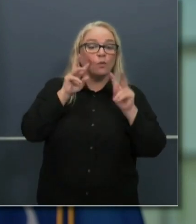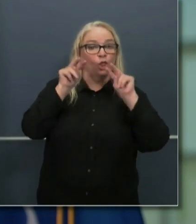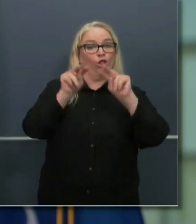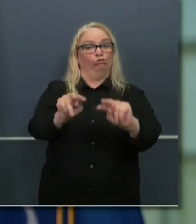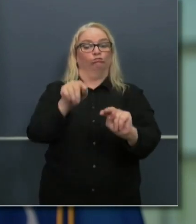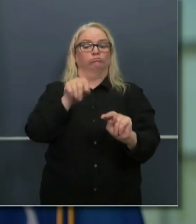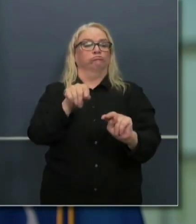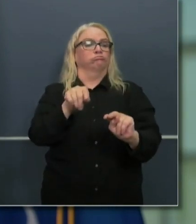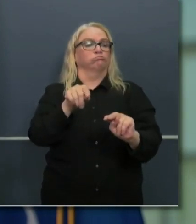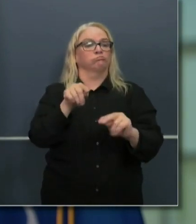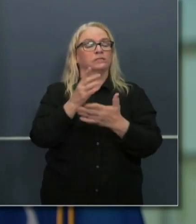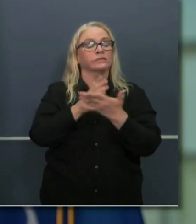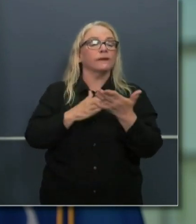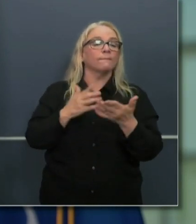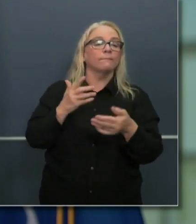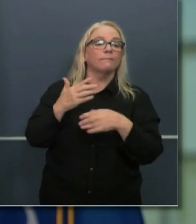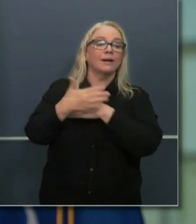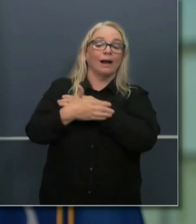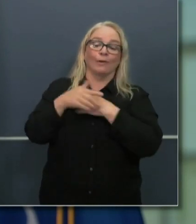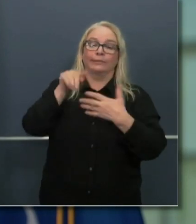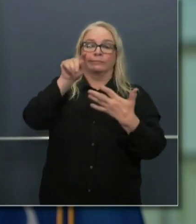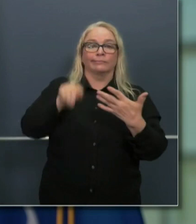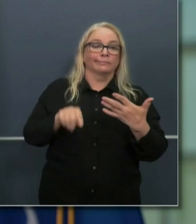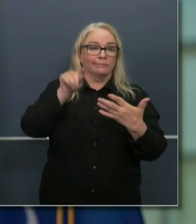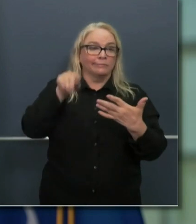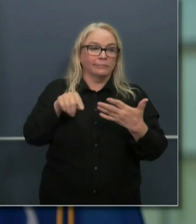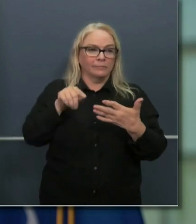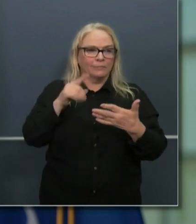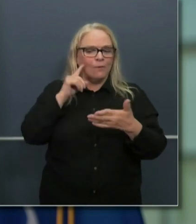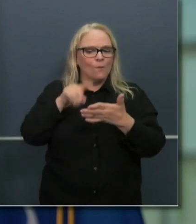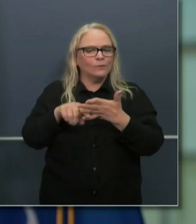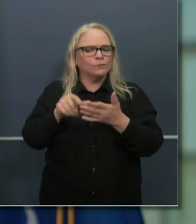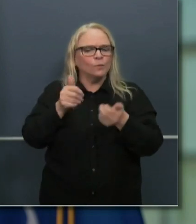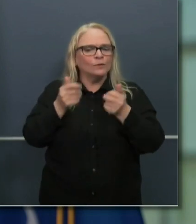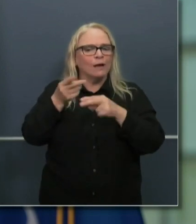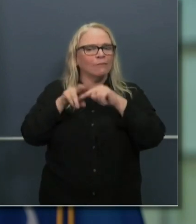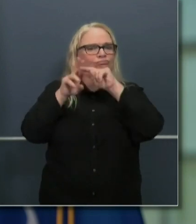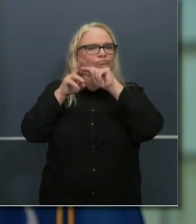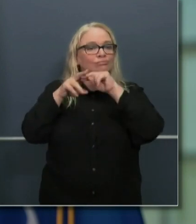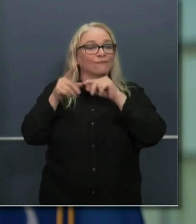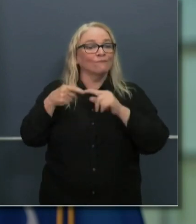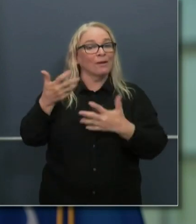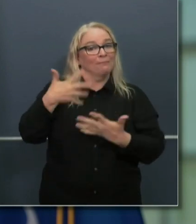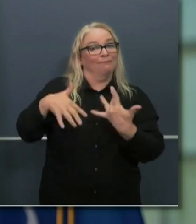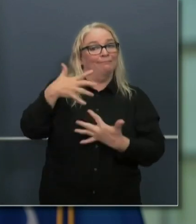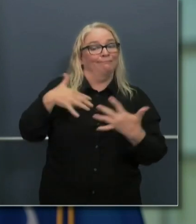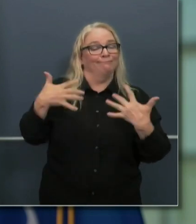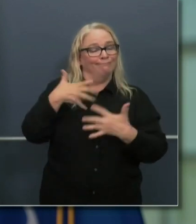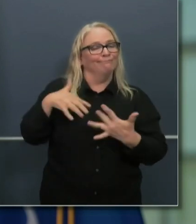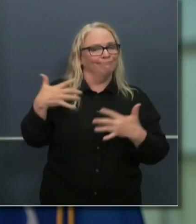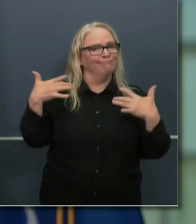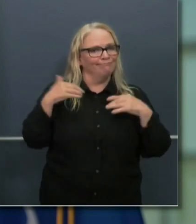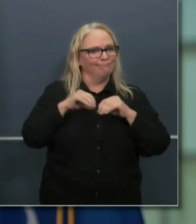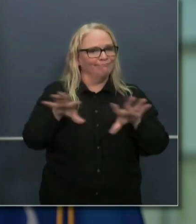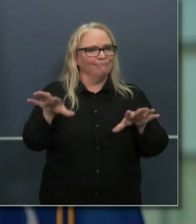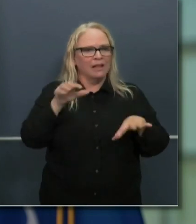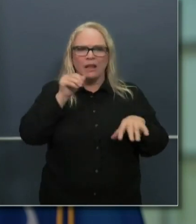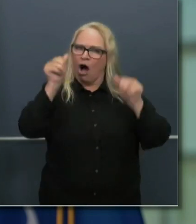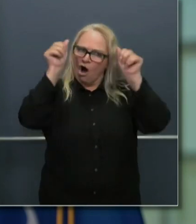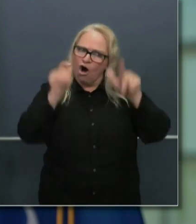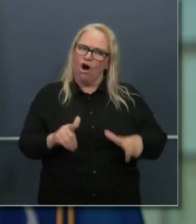local parts of the state where we're seeing an increase in community spread and we're seeing an increase in the positivity rate. Not every part of the state is